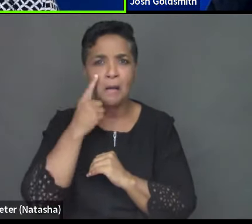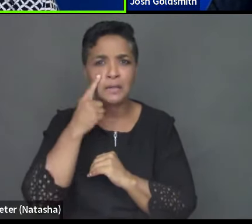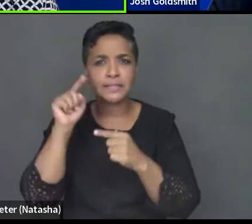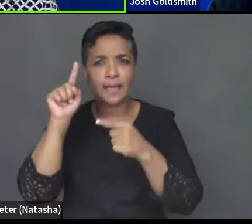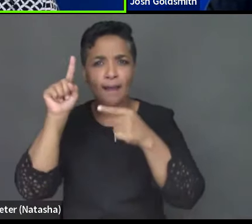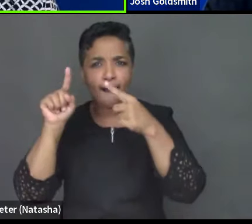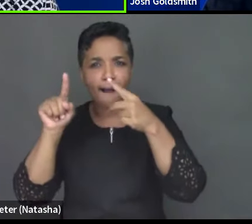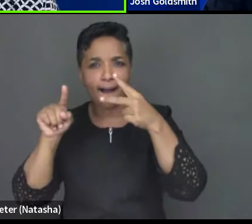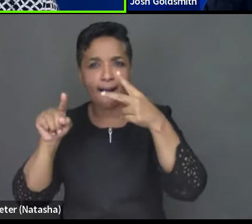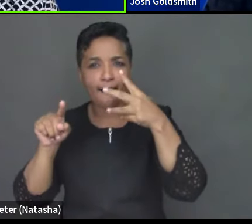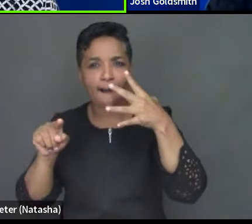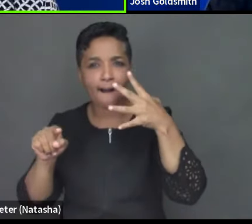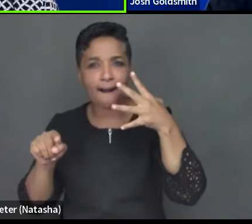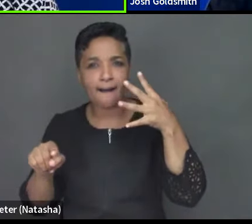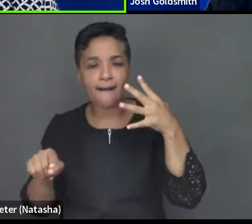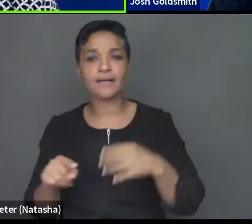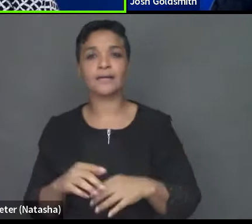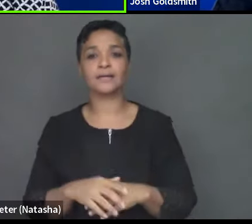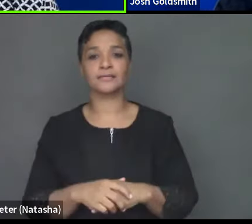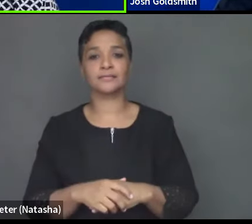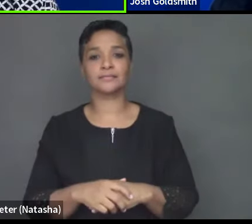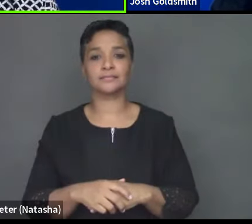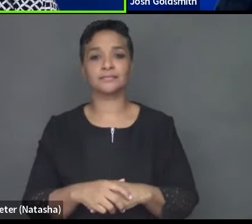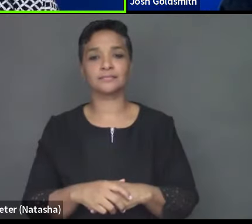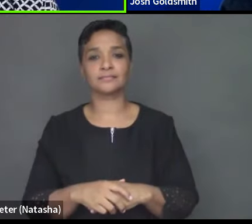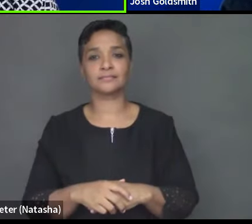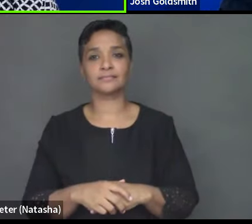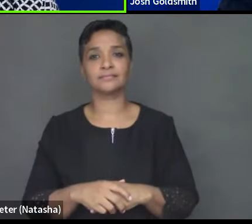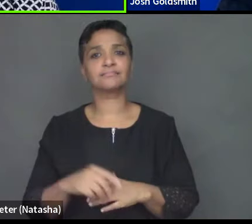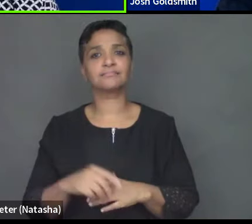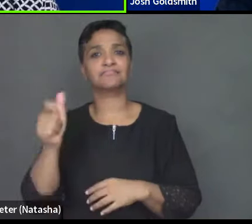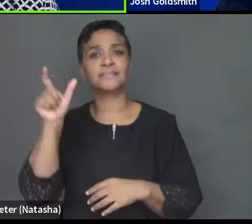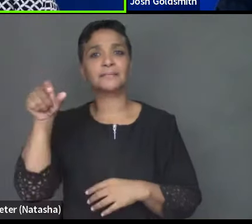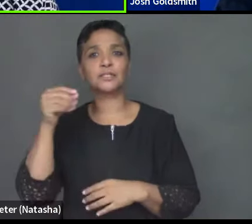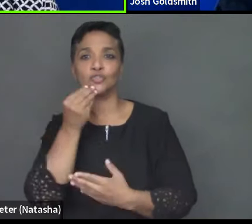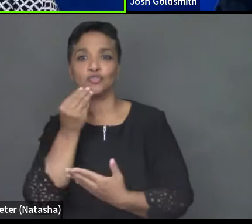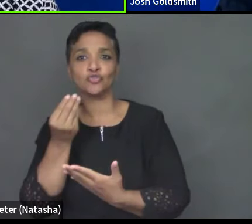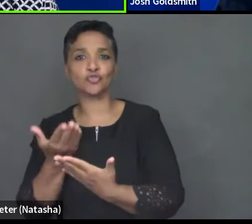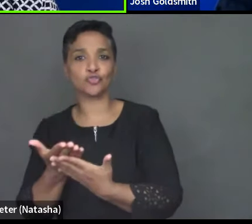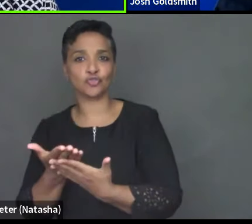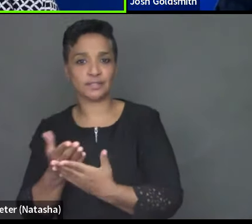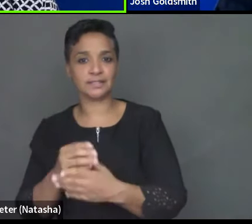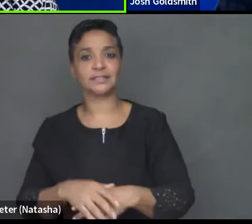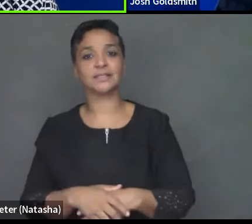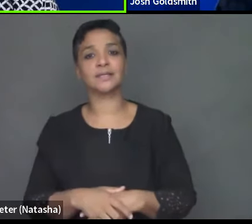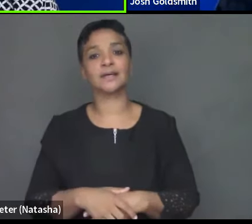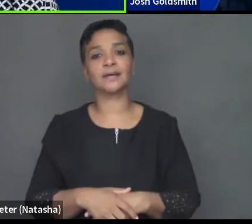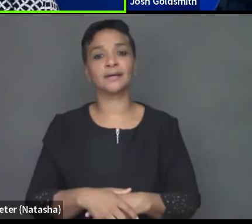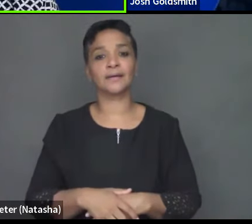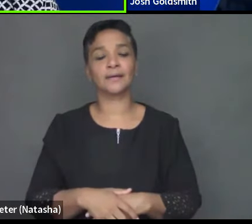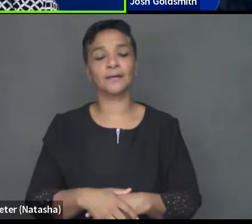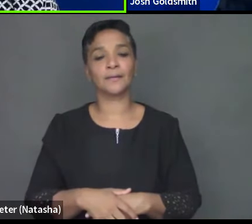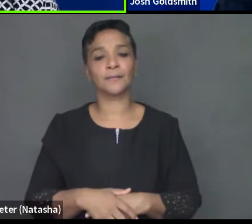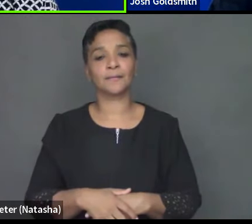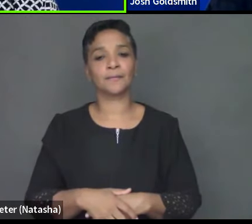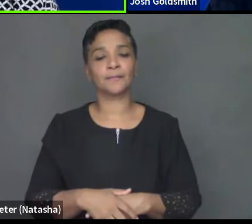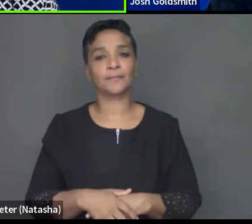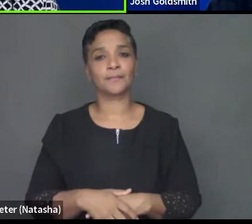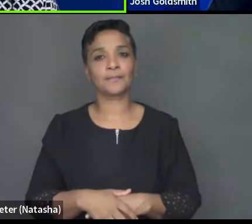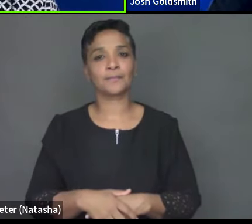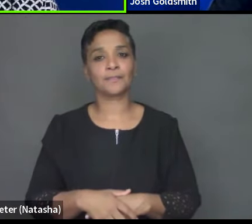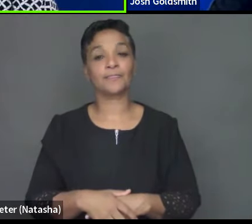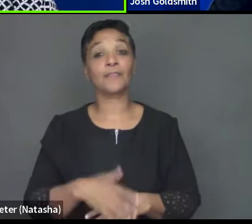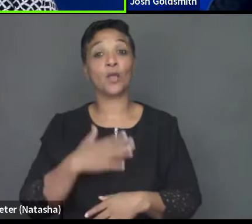questions that we haven't answered. I see someone suggesting, Viviana Tipiane is suggesting using Watch